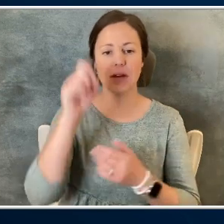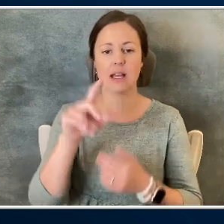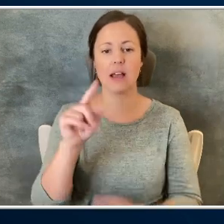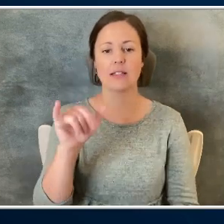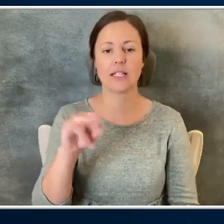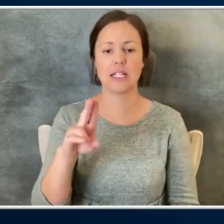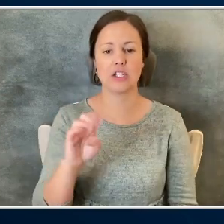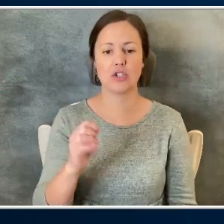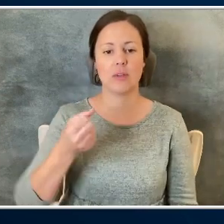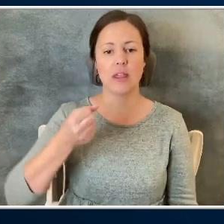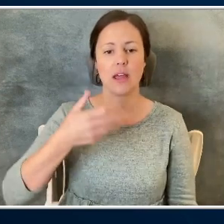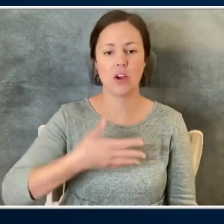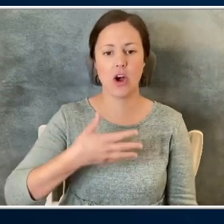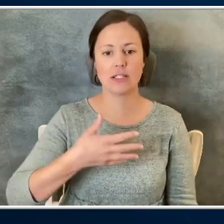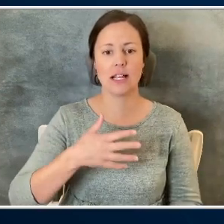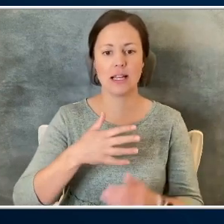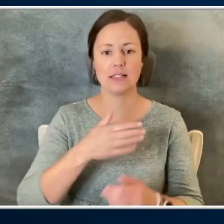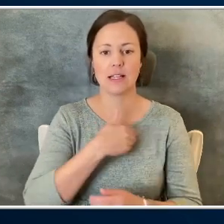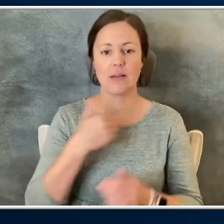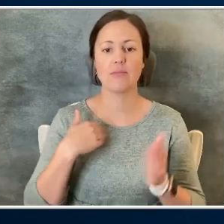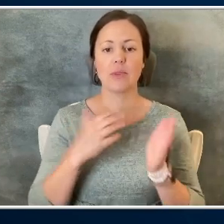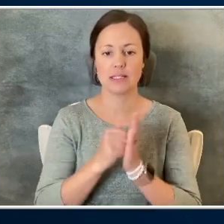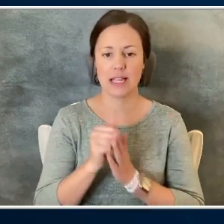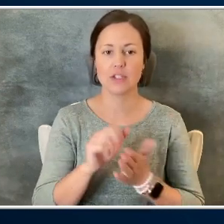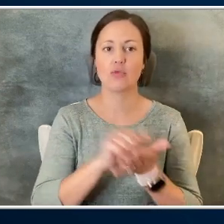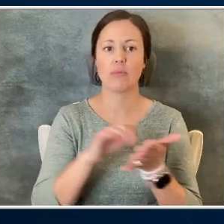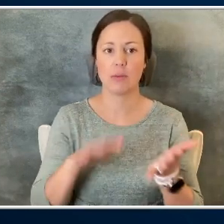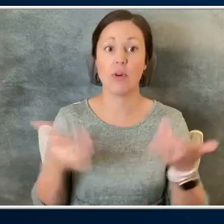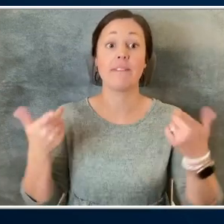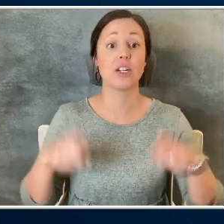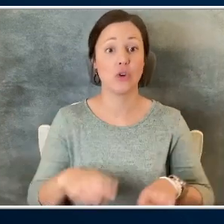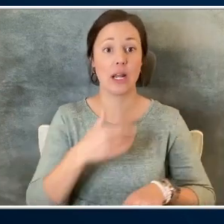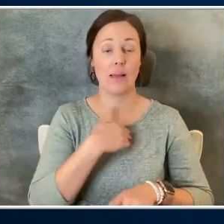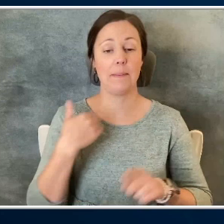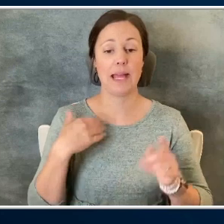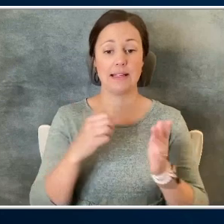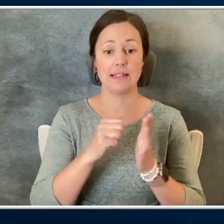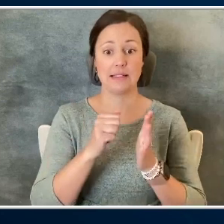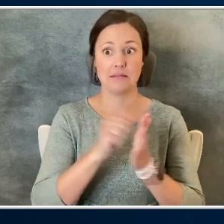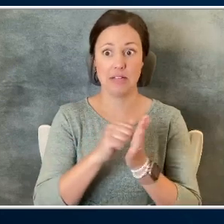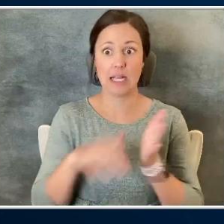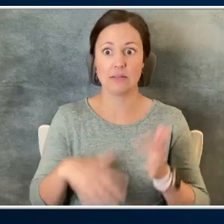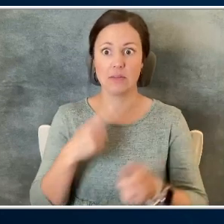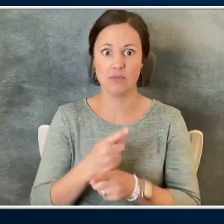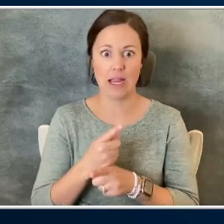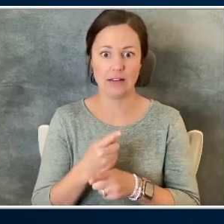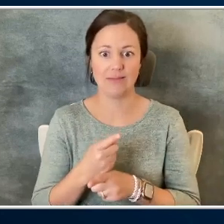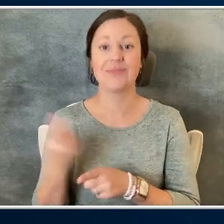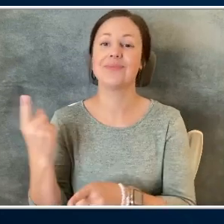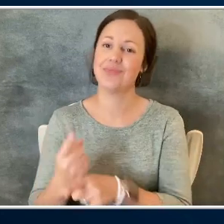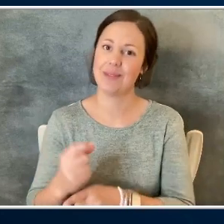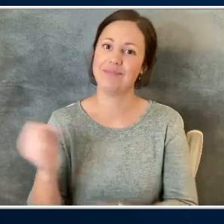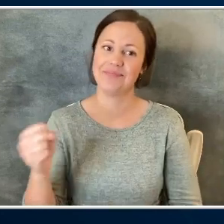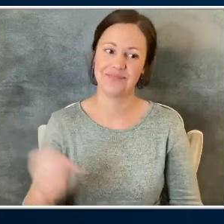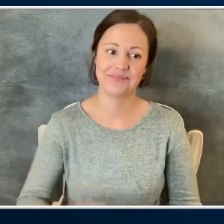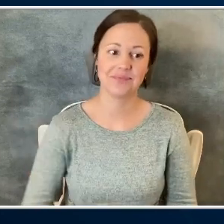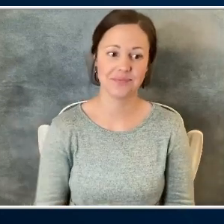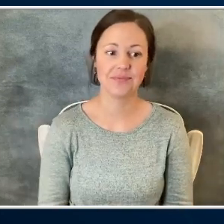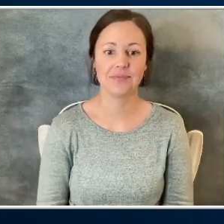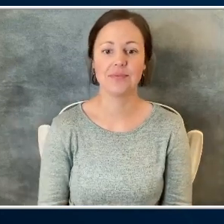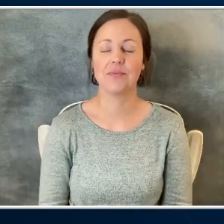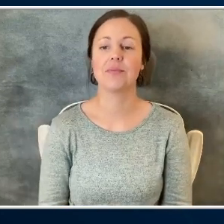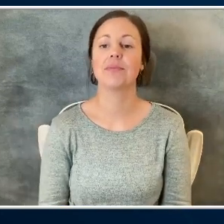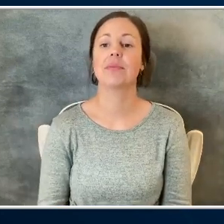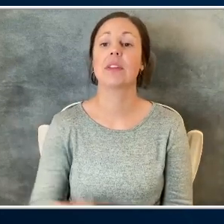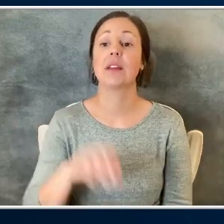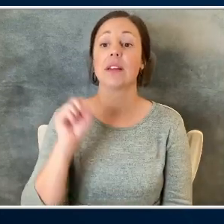is removed during the mastectomy, so it's not there anymore. Correct. We have a question